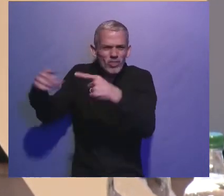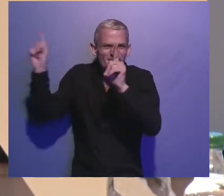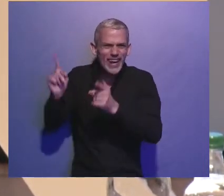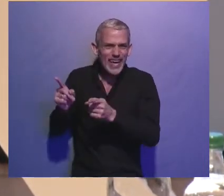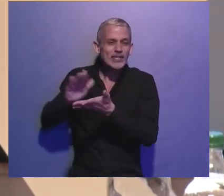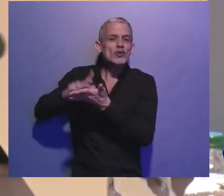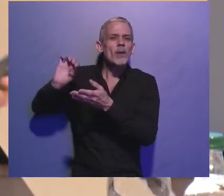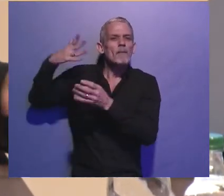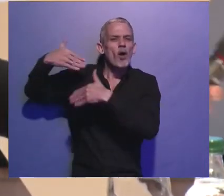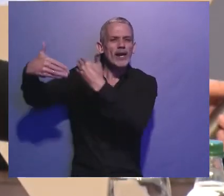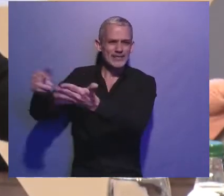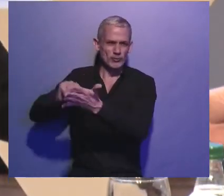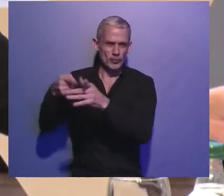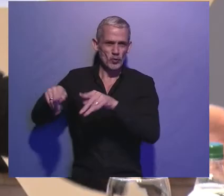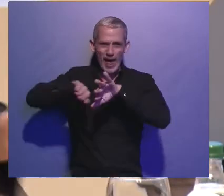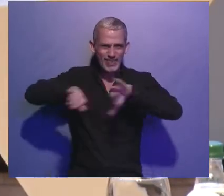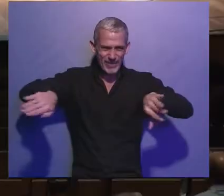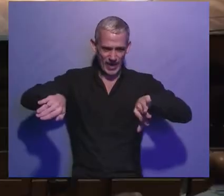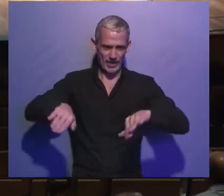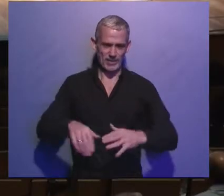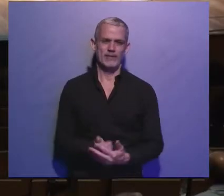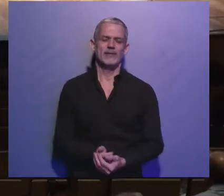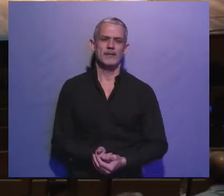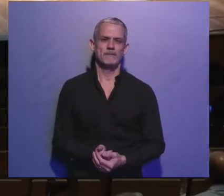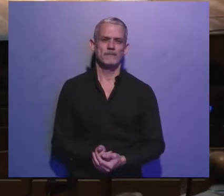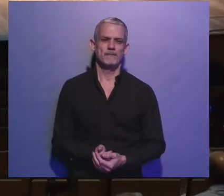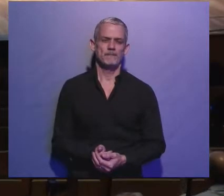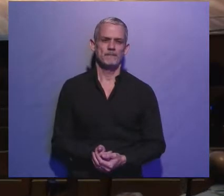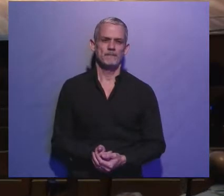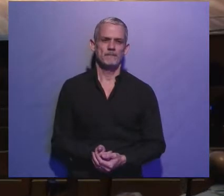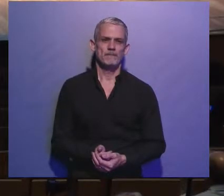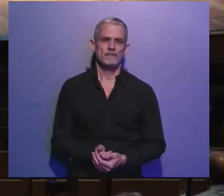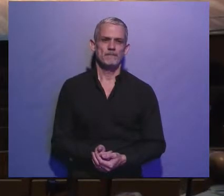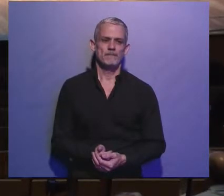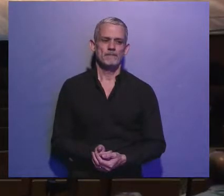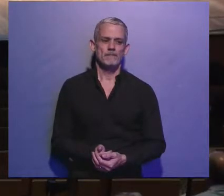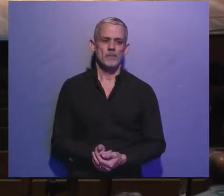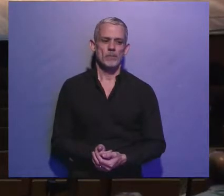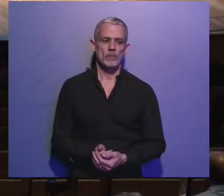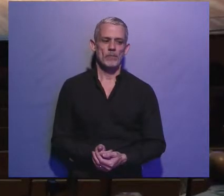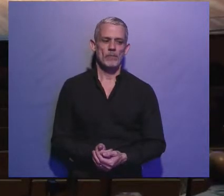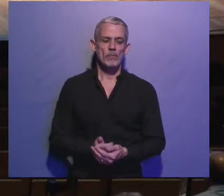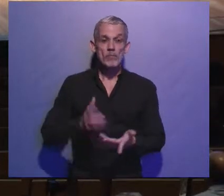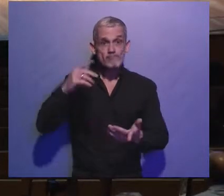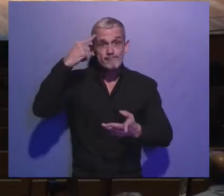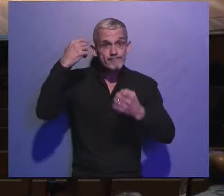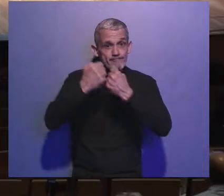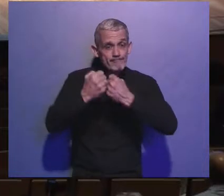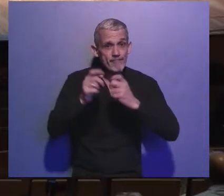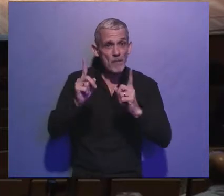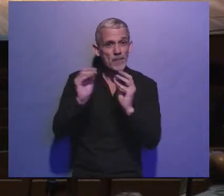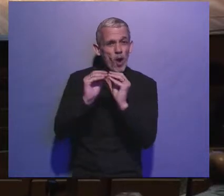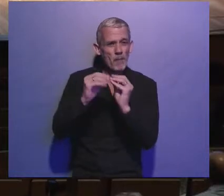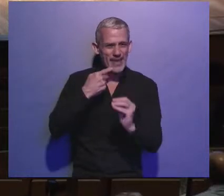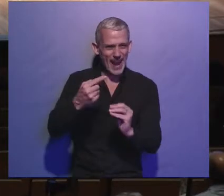Yo estoy de acuerdo. I agree